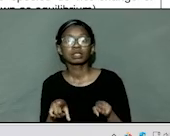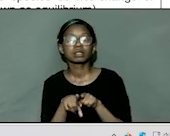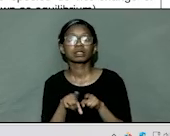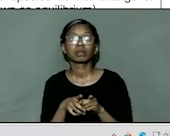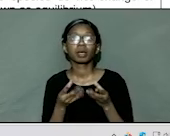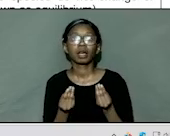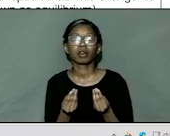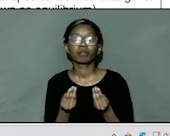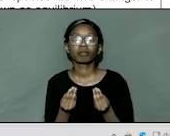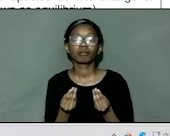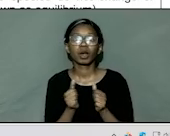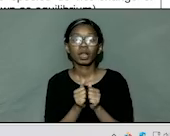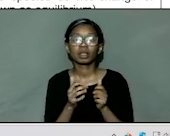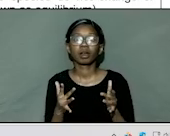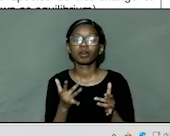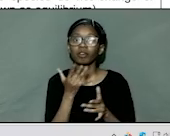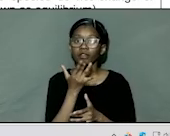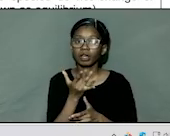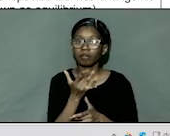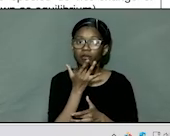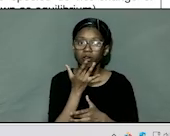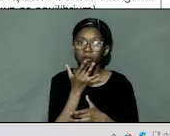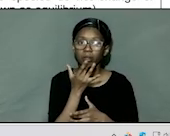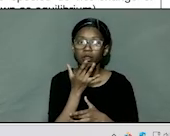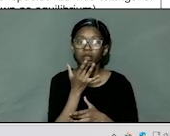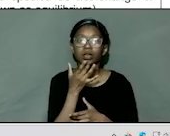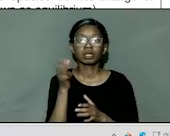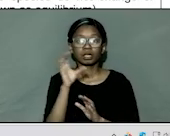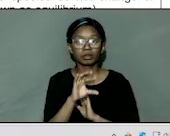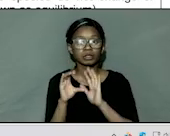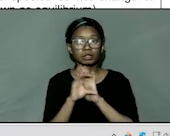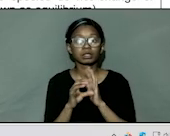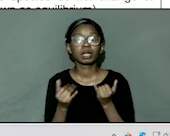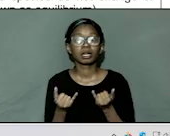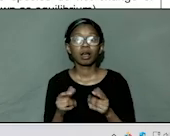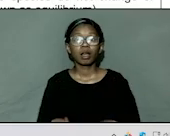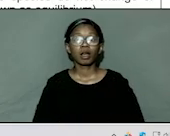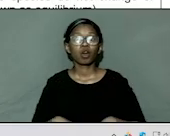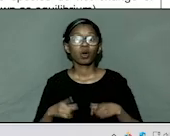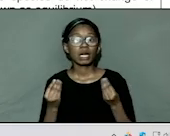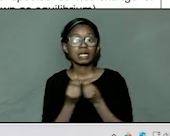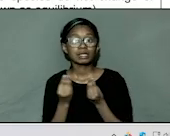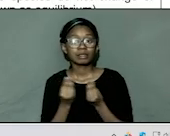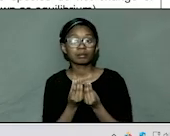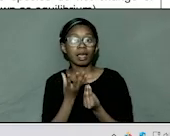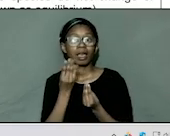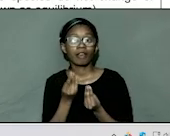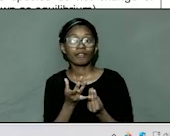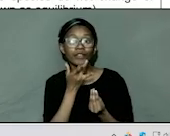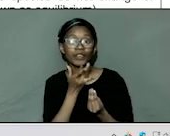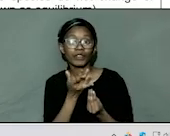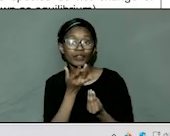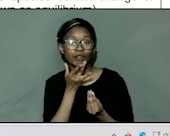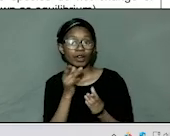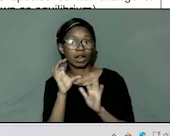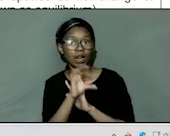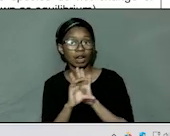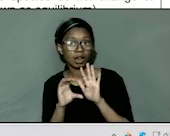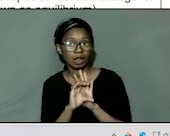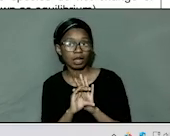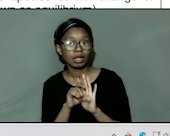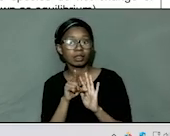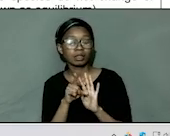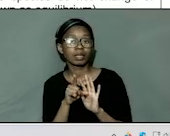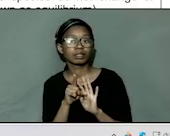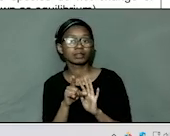what? The favorable characteristics. Now, the organism with the favorable characteristics, it makes them more suited to do